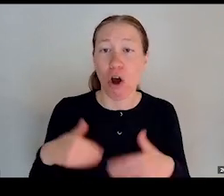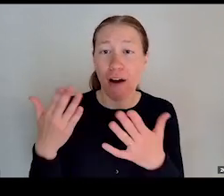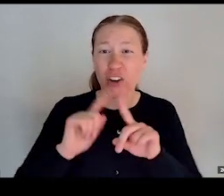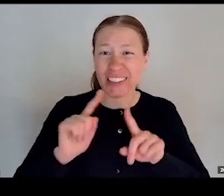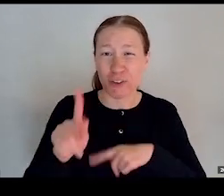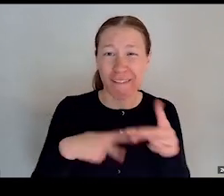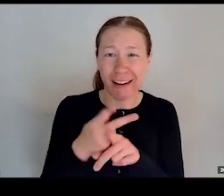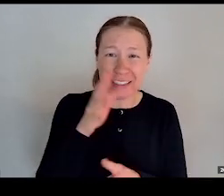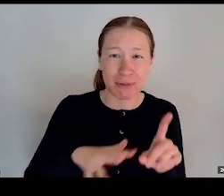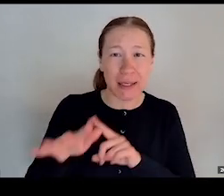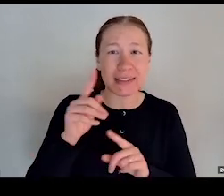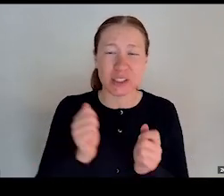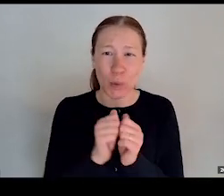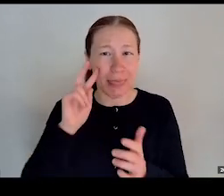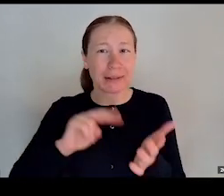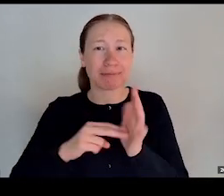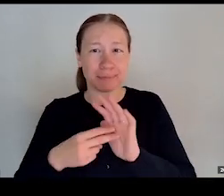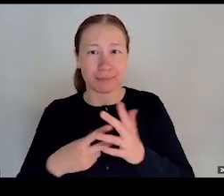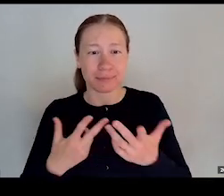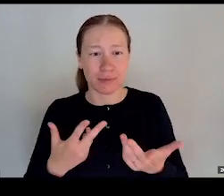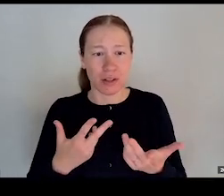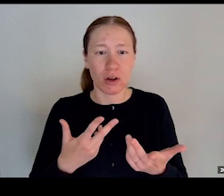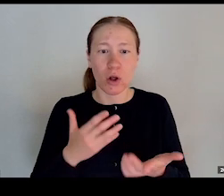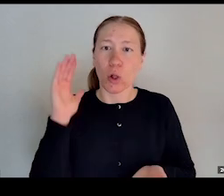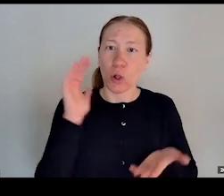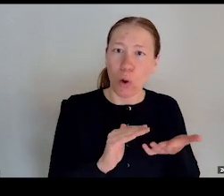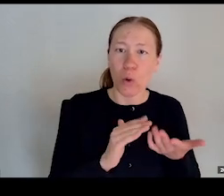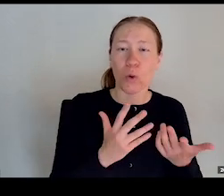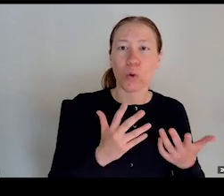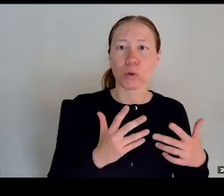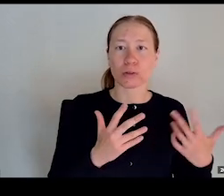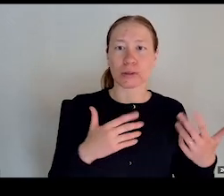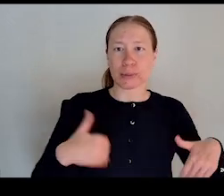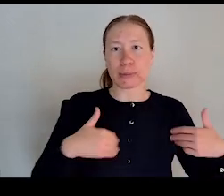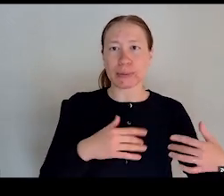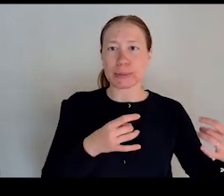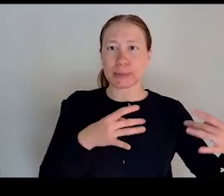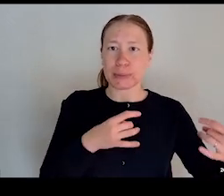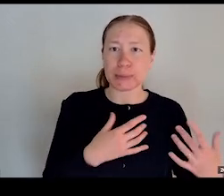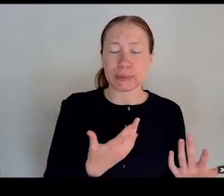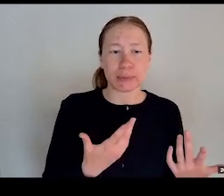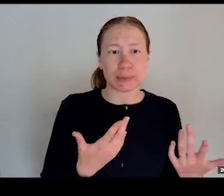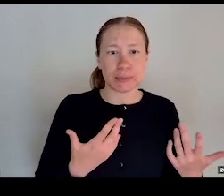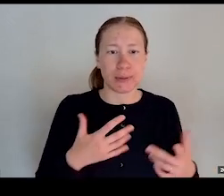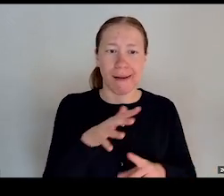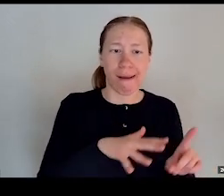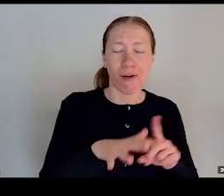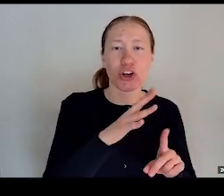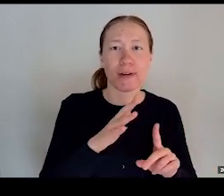such as relaxation rooms or low stimulation rooms that people can retreat to if they need a break from the planned agenda.